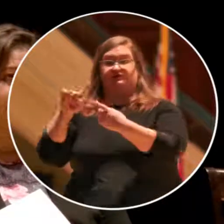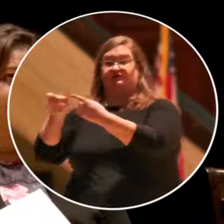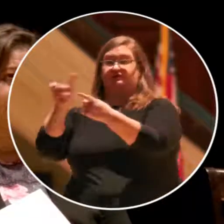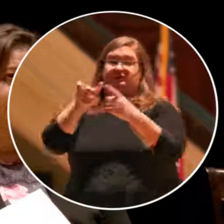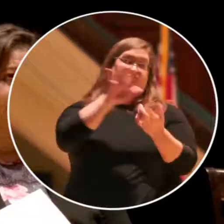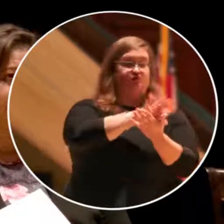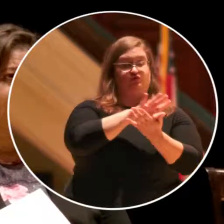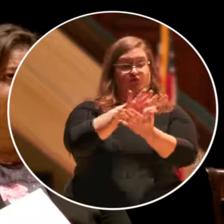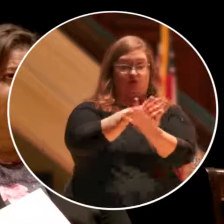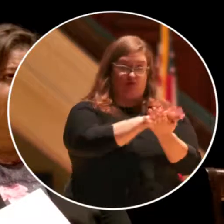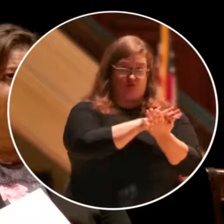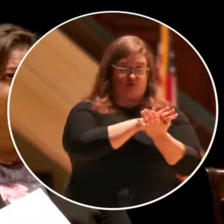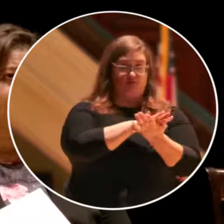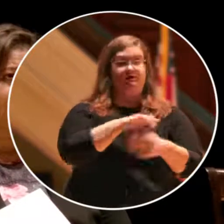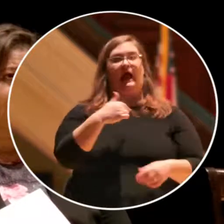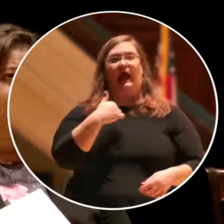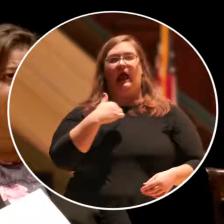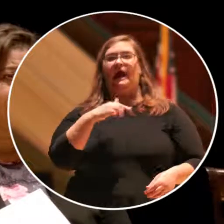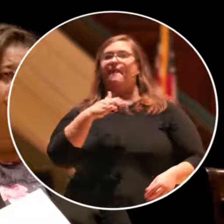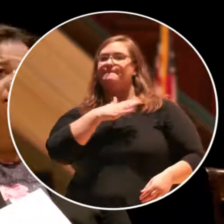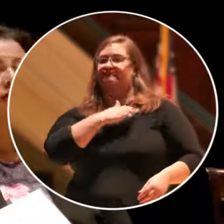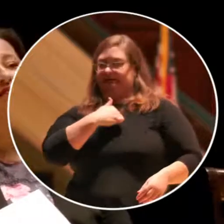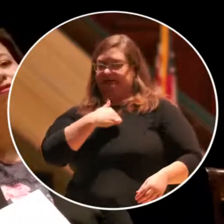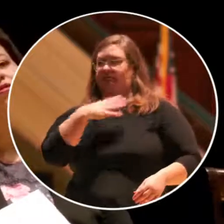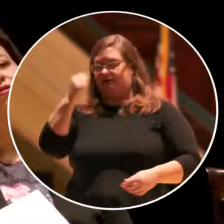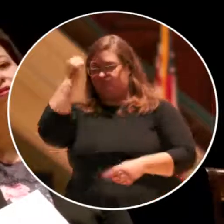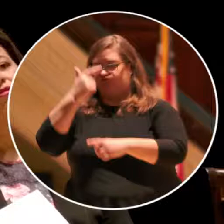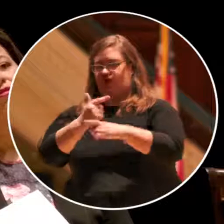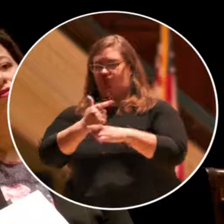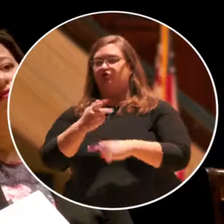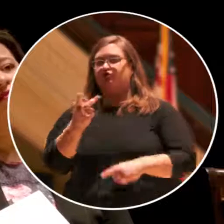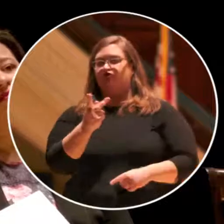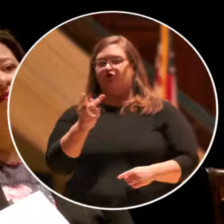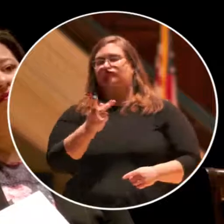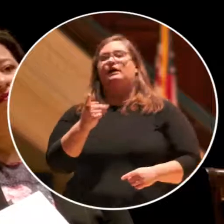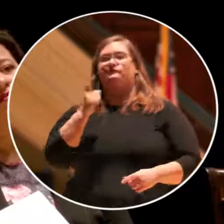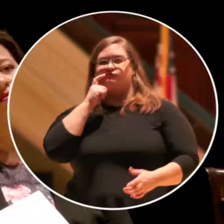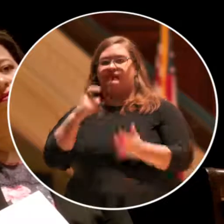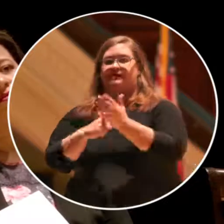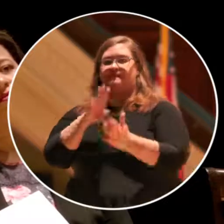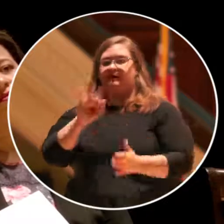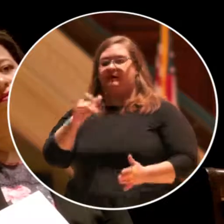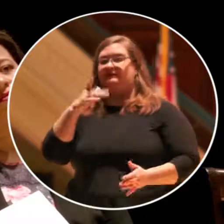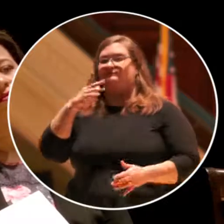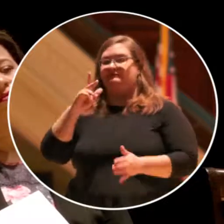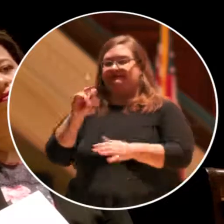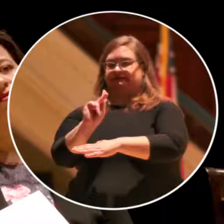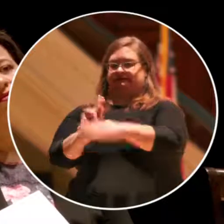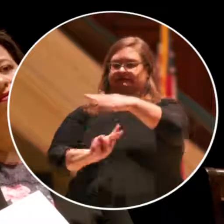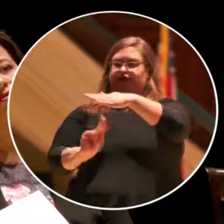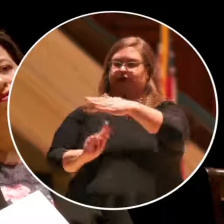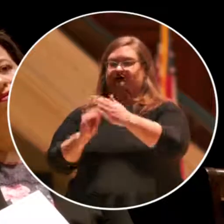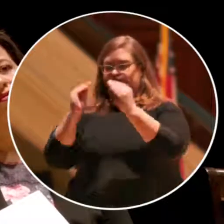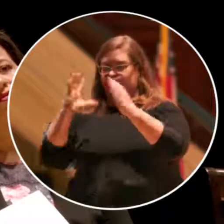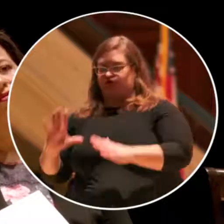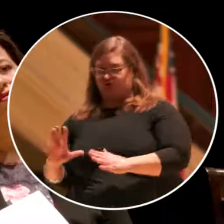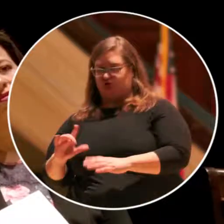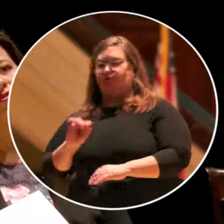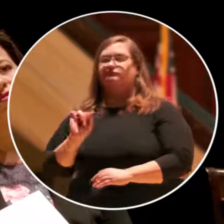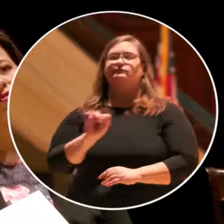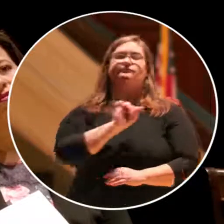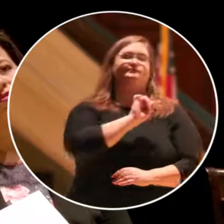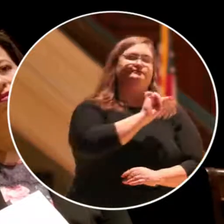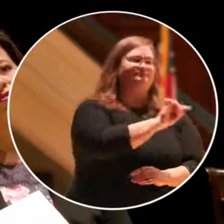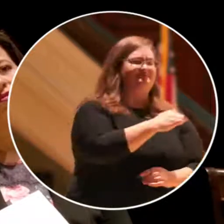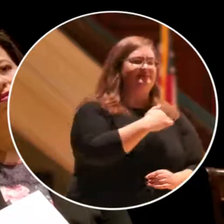been recognized by my kindergarten teacher. We didn't get to see my mother, and we didn't get to say goodbye. I didn't see